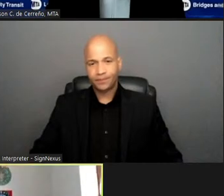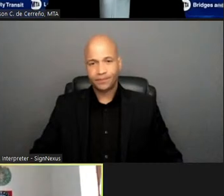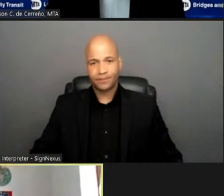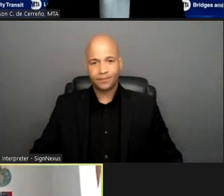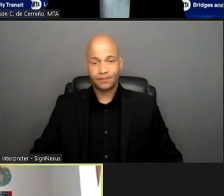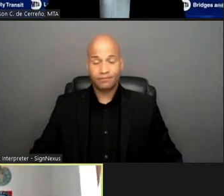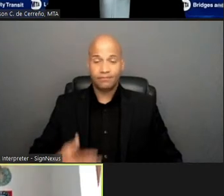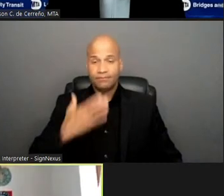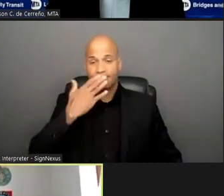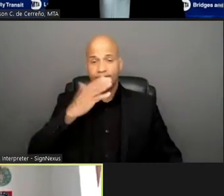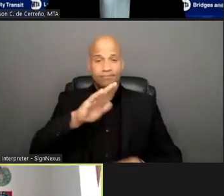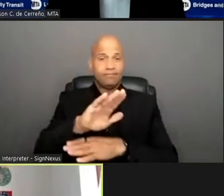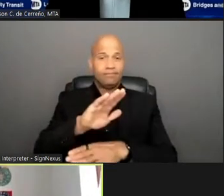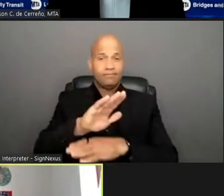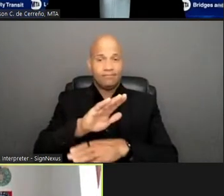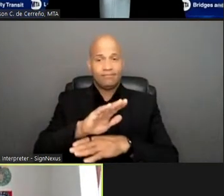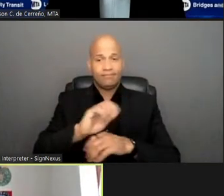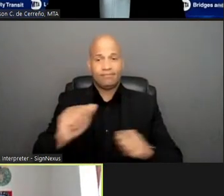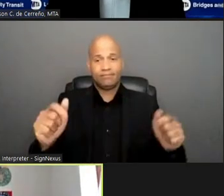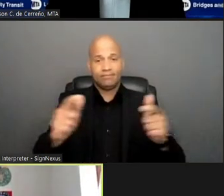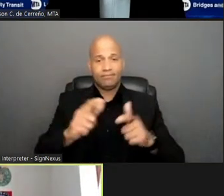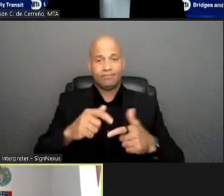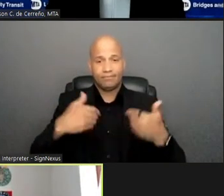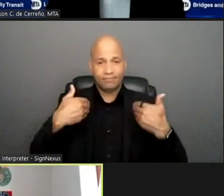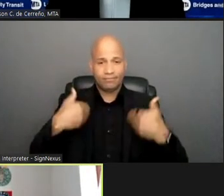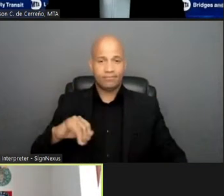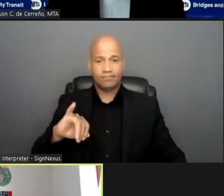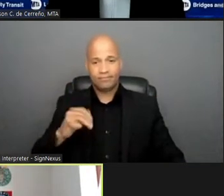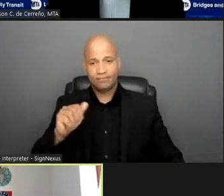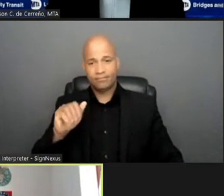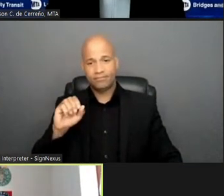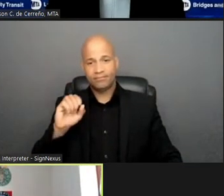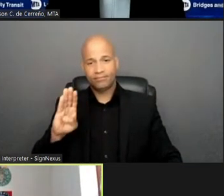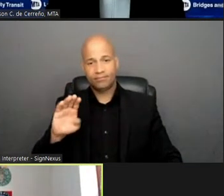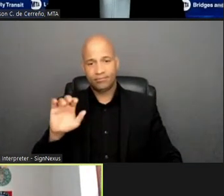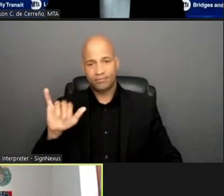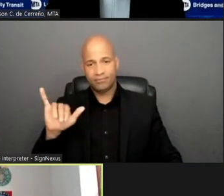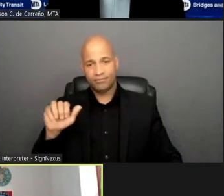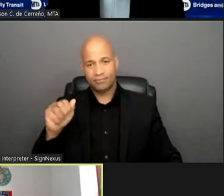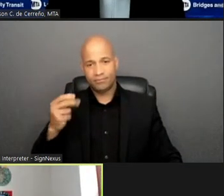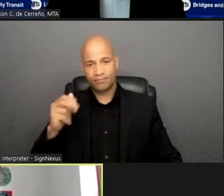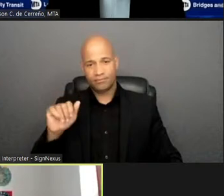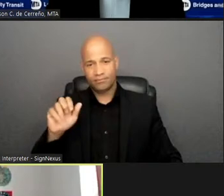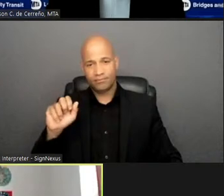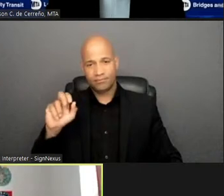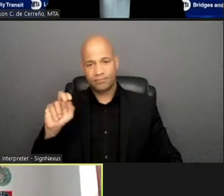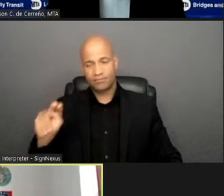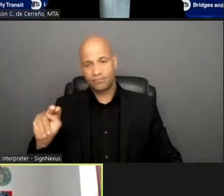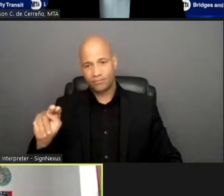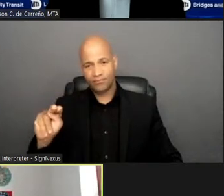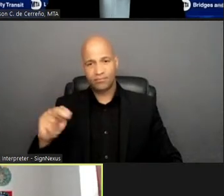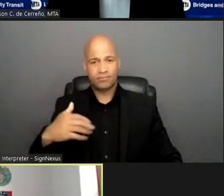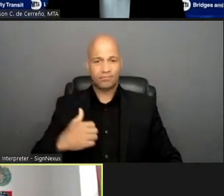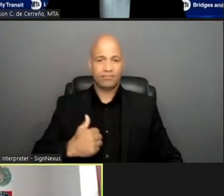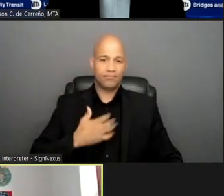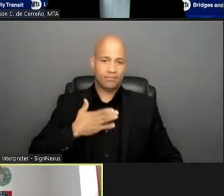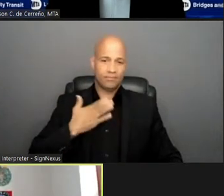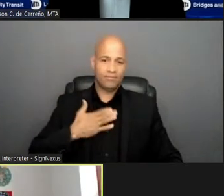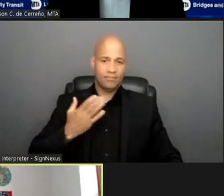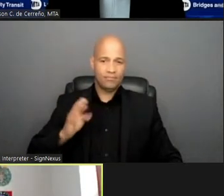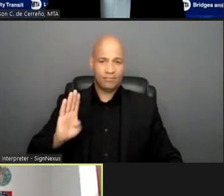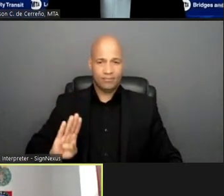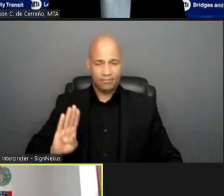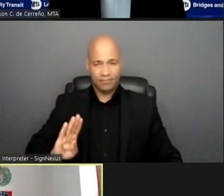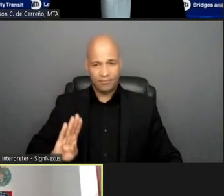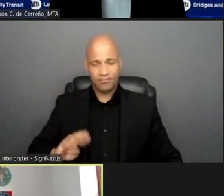good afternoon everyone I'm Jacob you high and I'm the CEO of urban Logistics advisory Services I'm a proud brooklynite my Savage